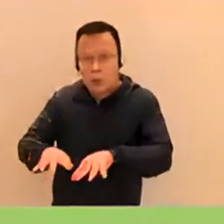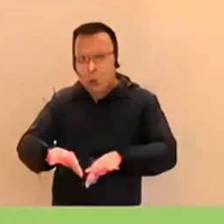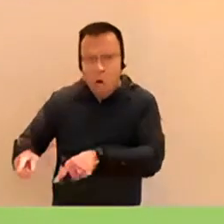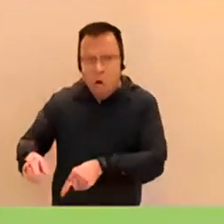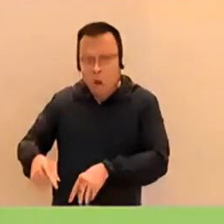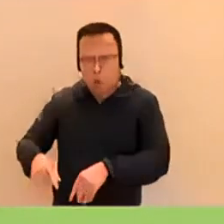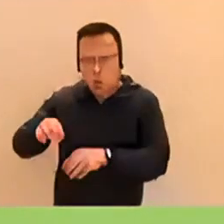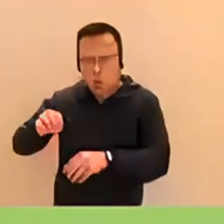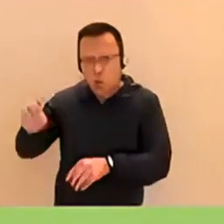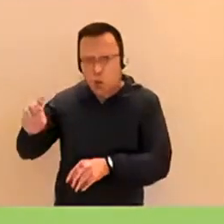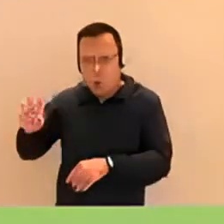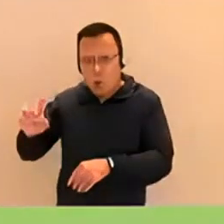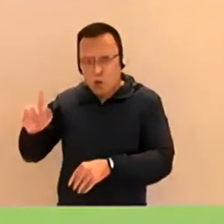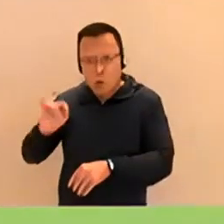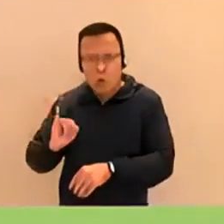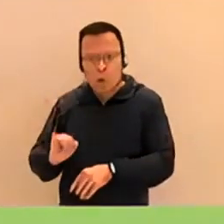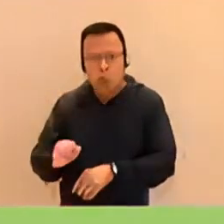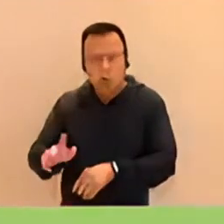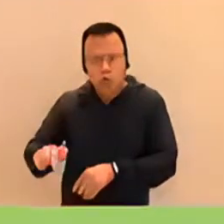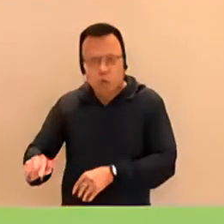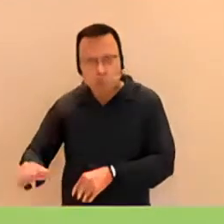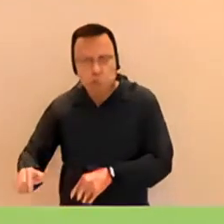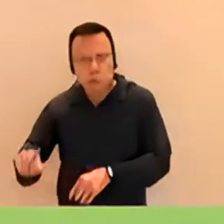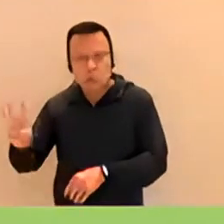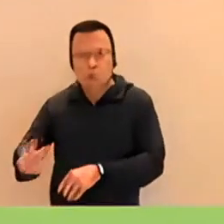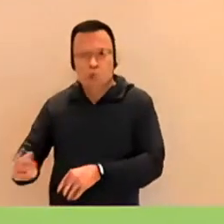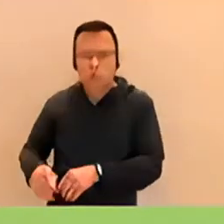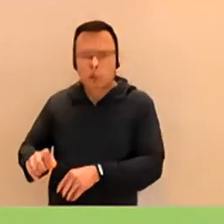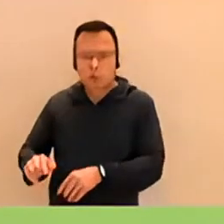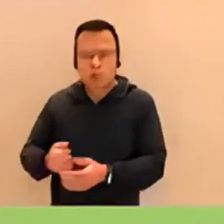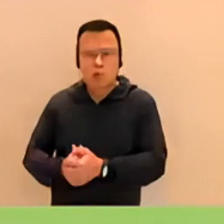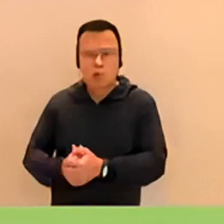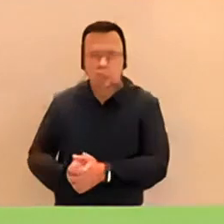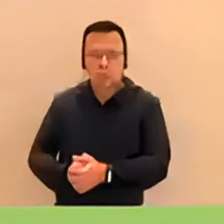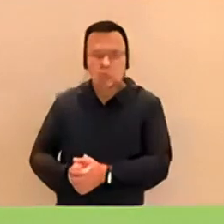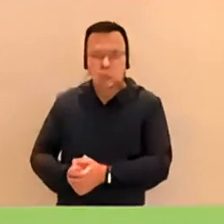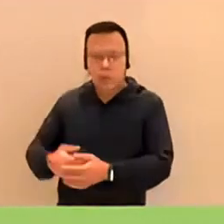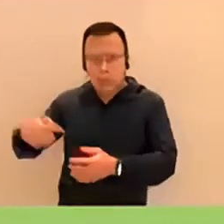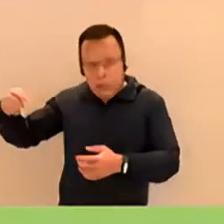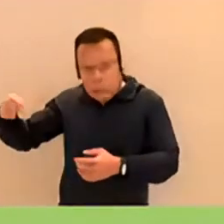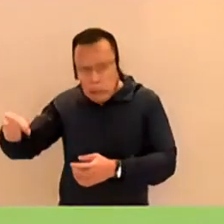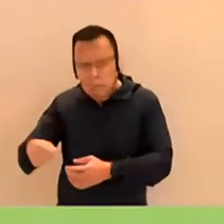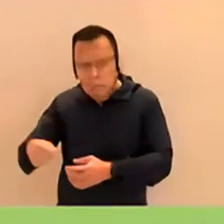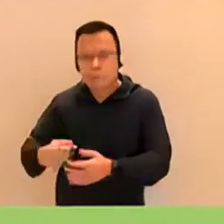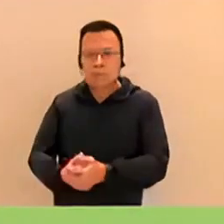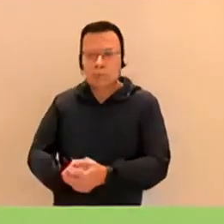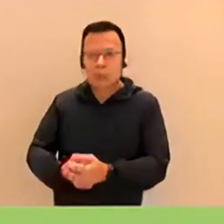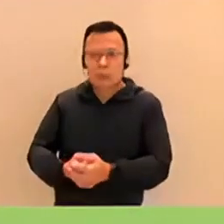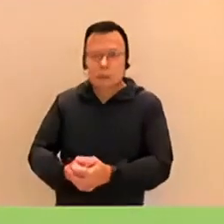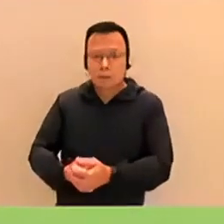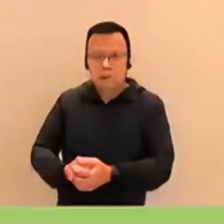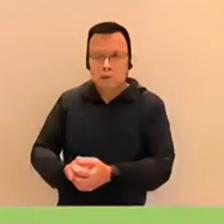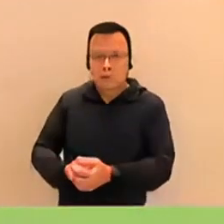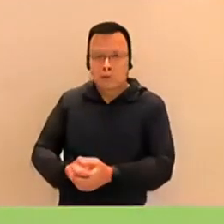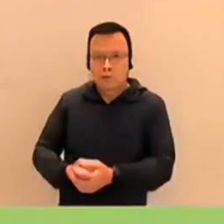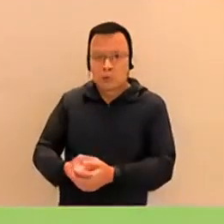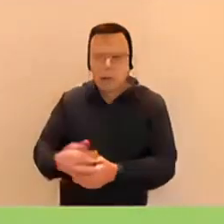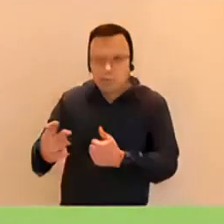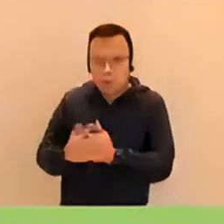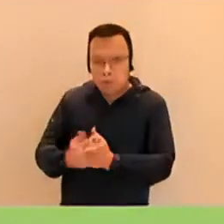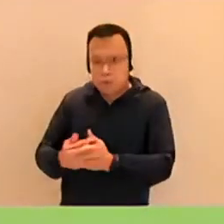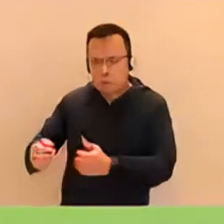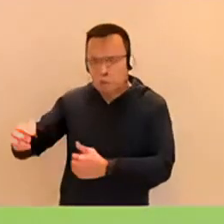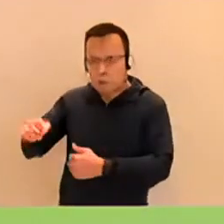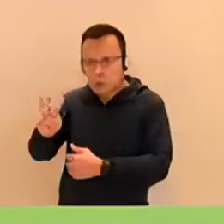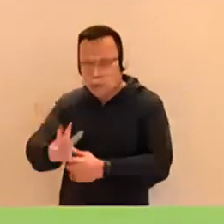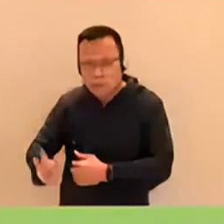flow velocity in the waters nearby. Second, it avoids the direct impact of the artificial islands on